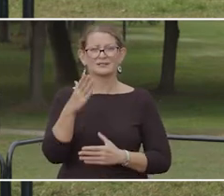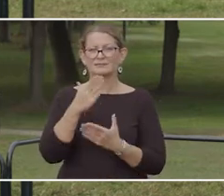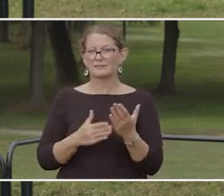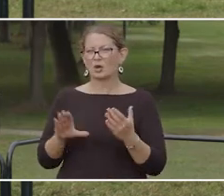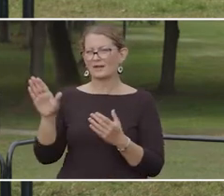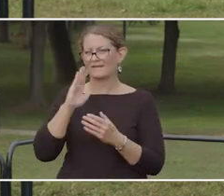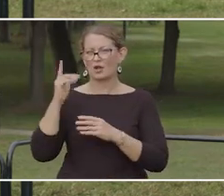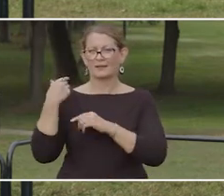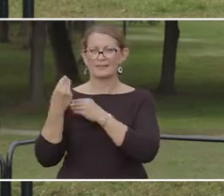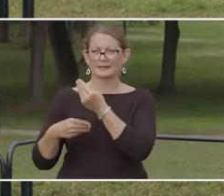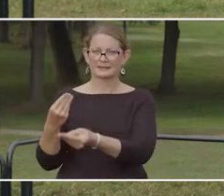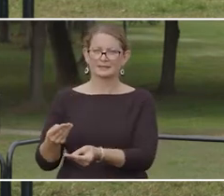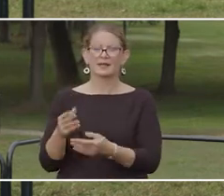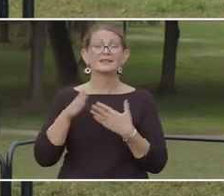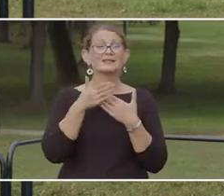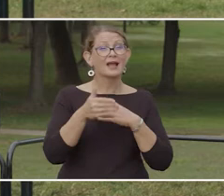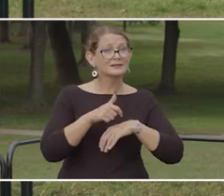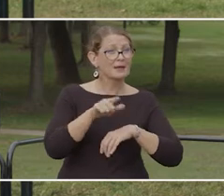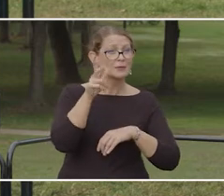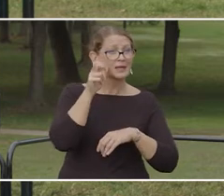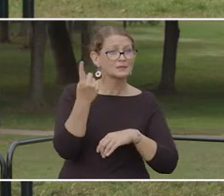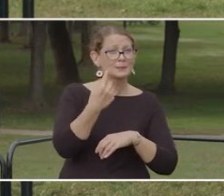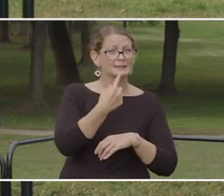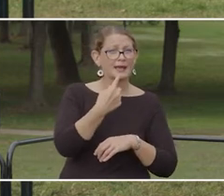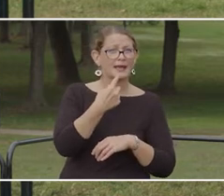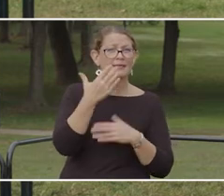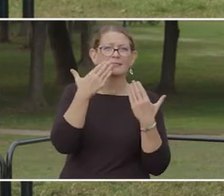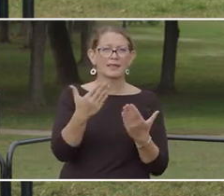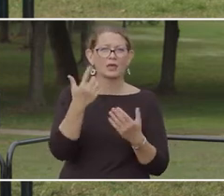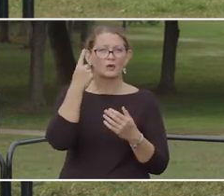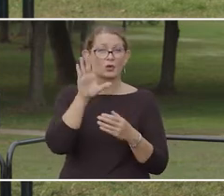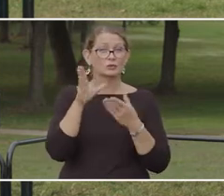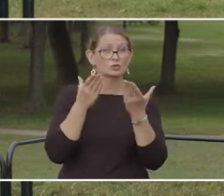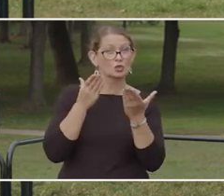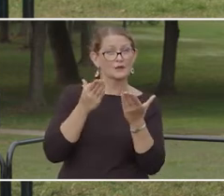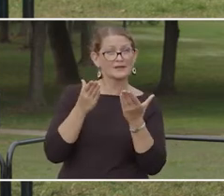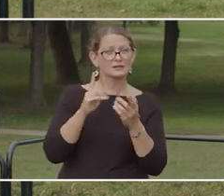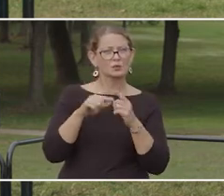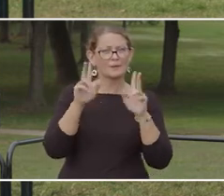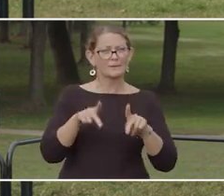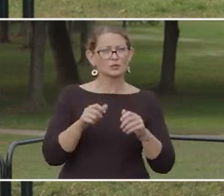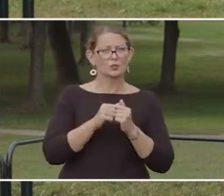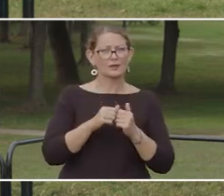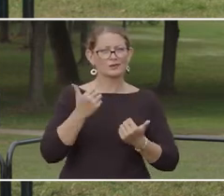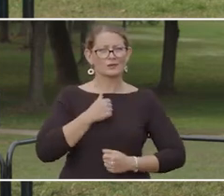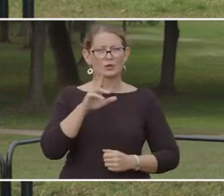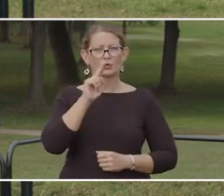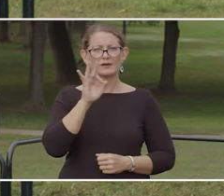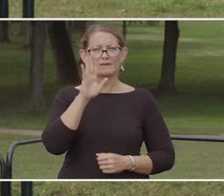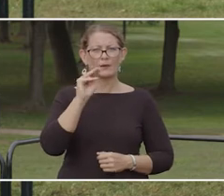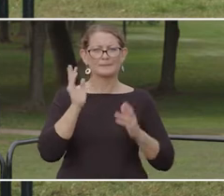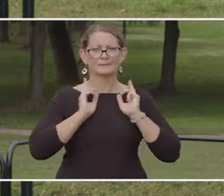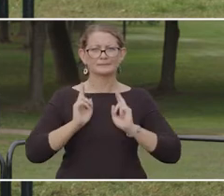of their legacy. And the next time you hear someone say, "Thank you for your service," to someone wearing a uniform, you can take